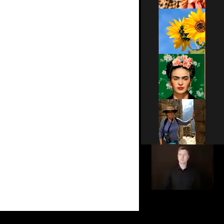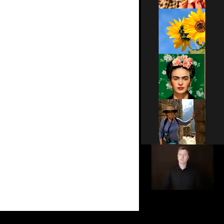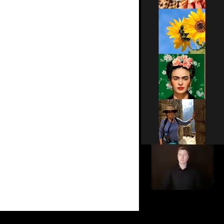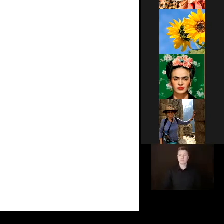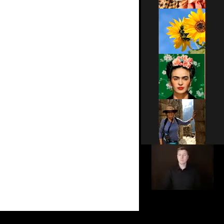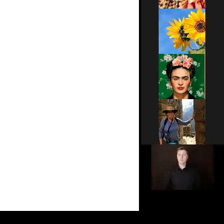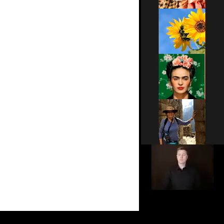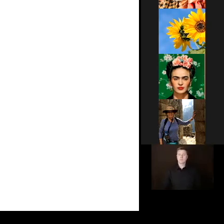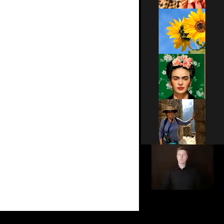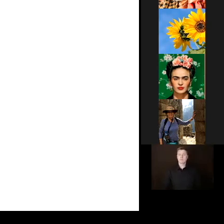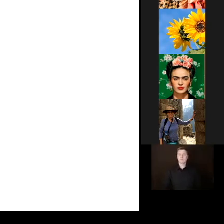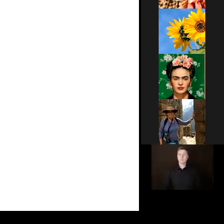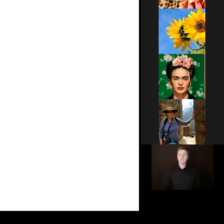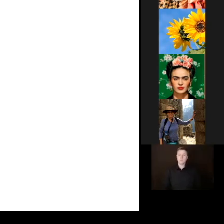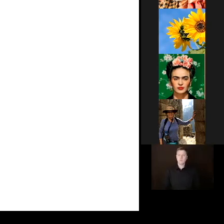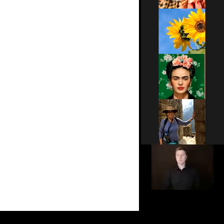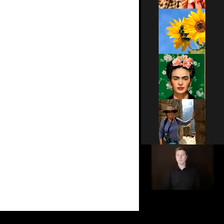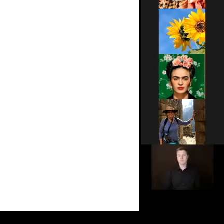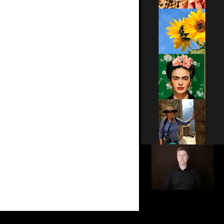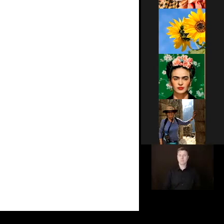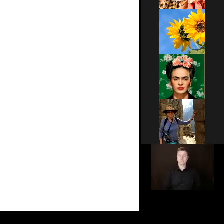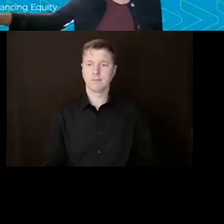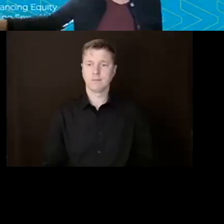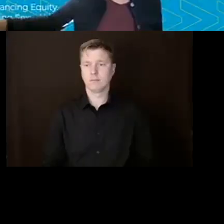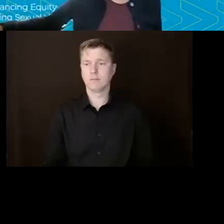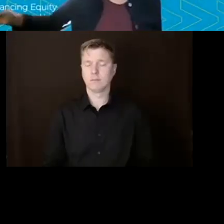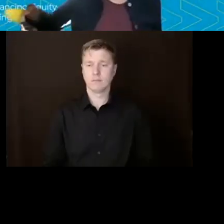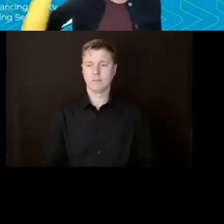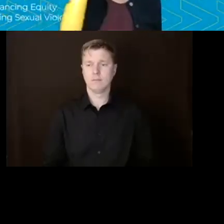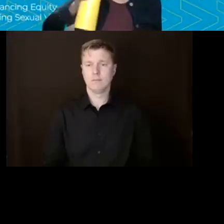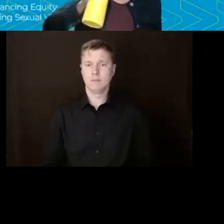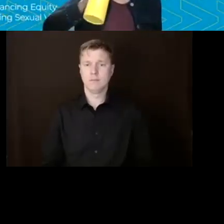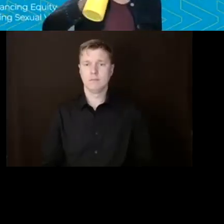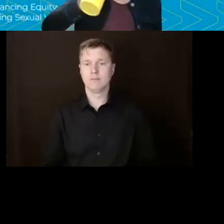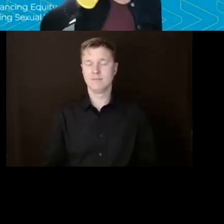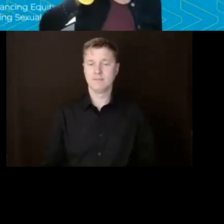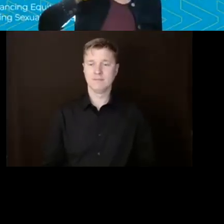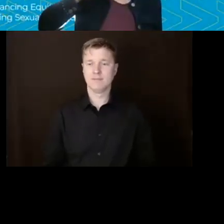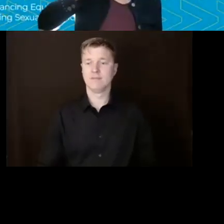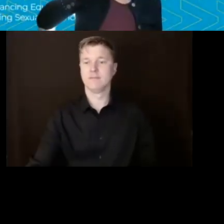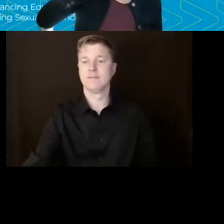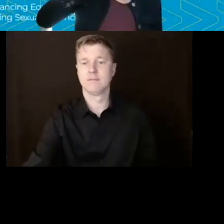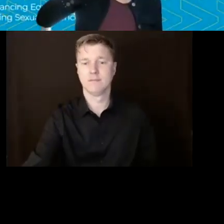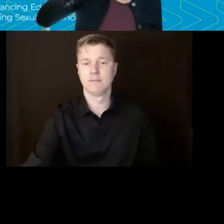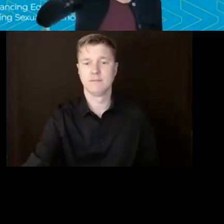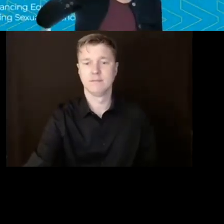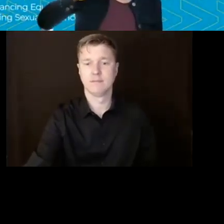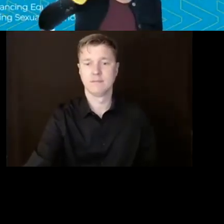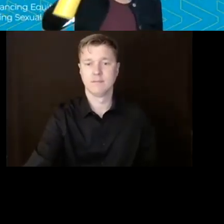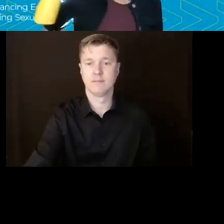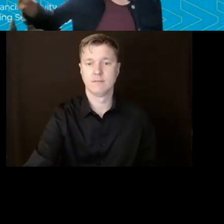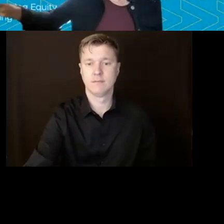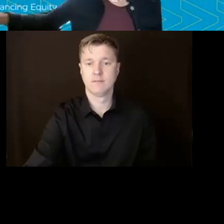these infographics, right, lots of text, survivor focus, that's good. Statistics, lots